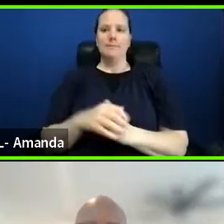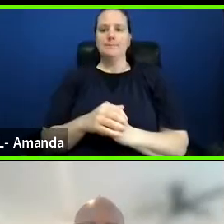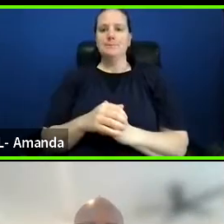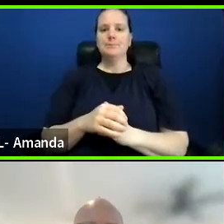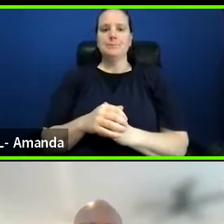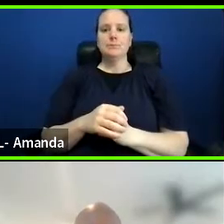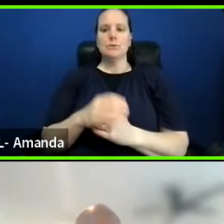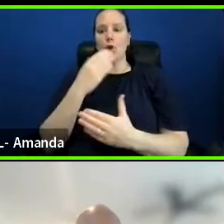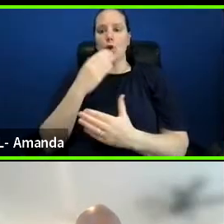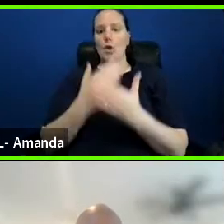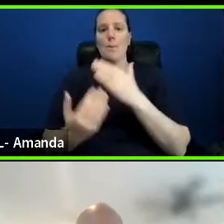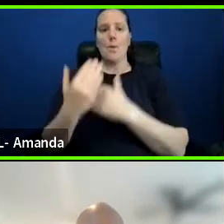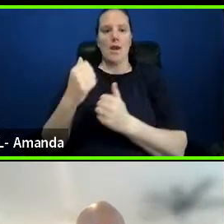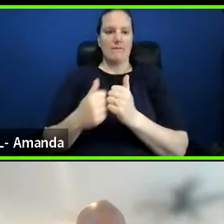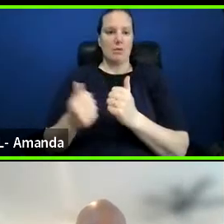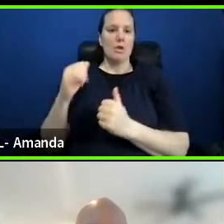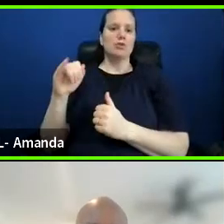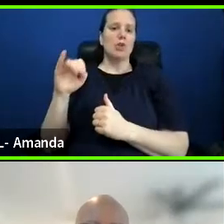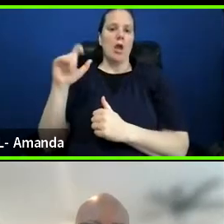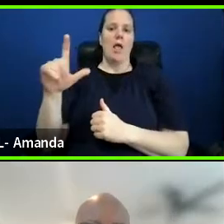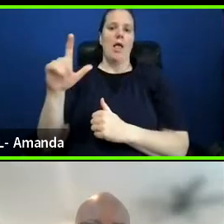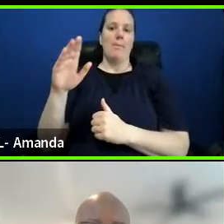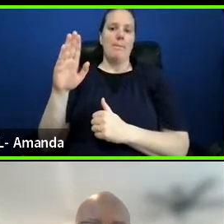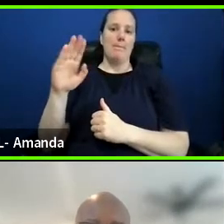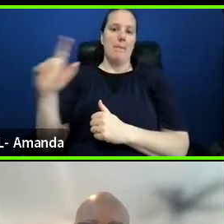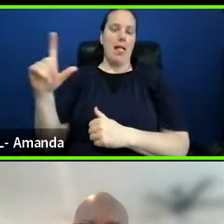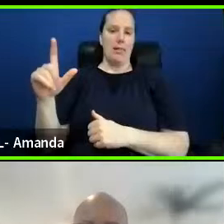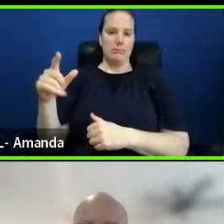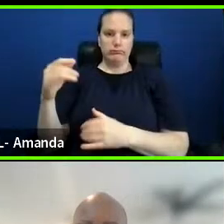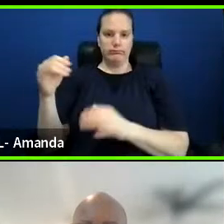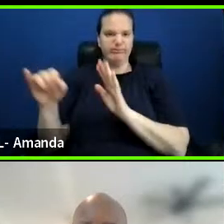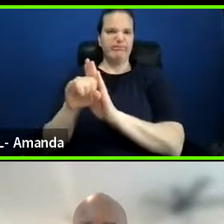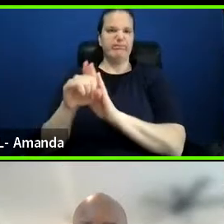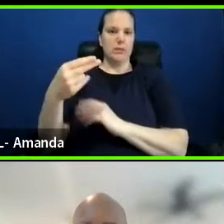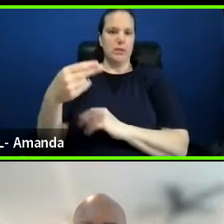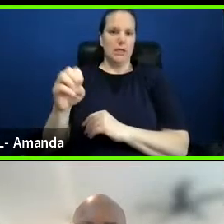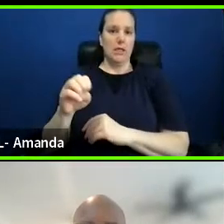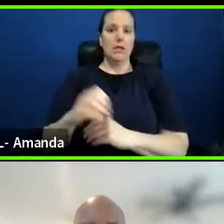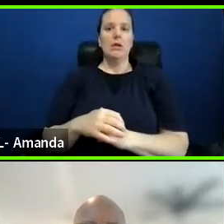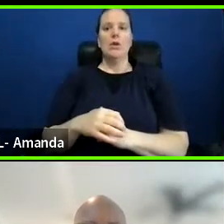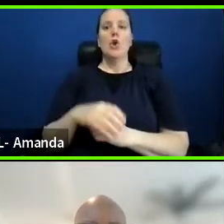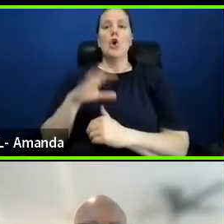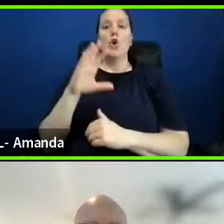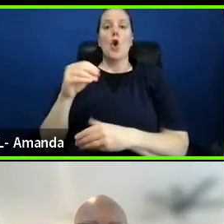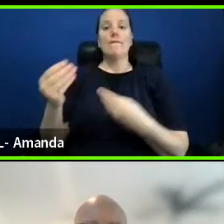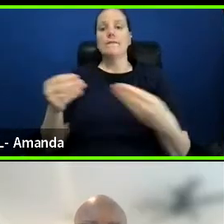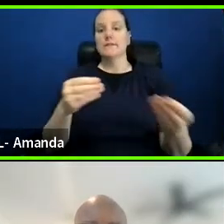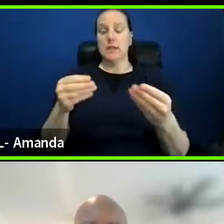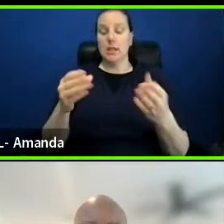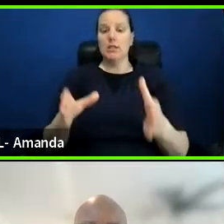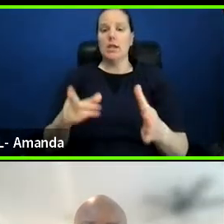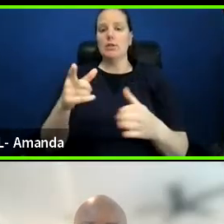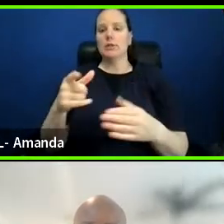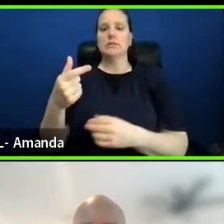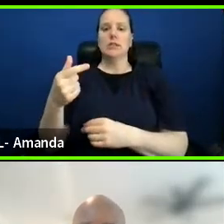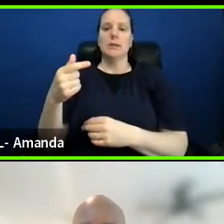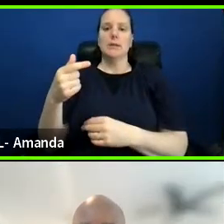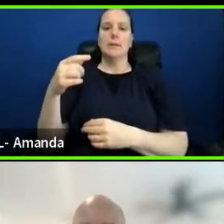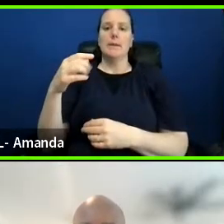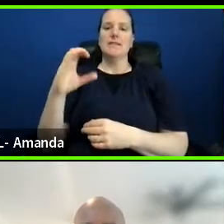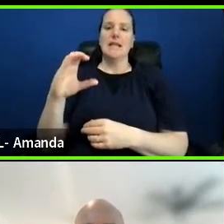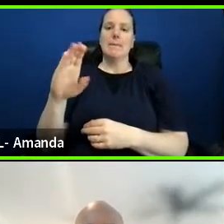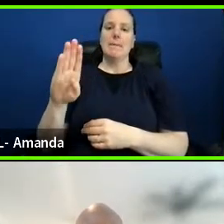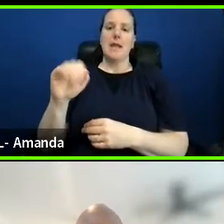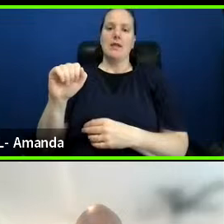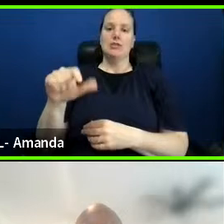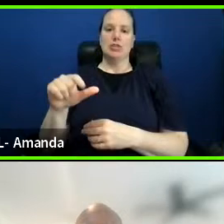everyone. John L. Bell, he, him pronouns, and I serve as co-facilitator of the CBAG as well as